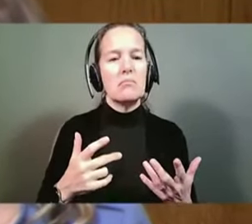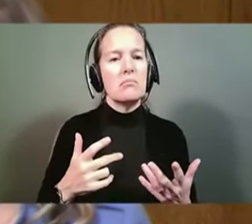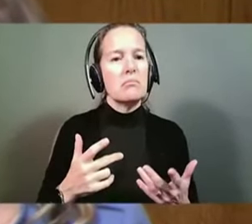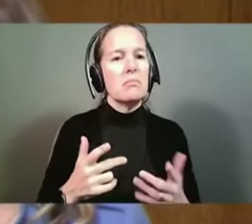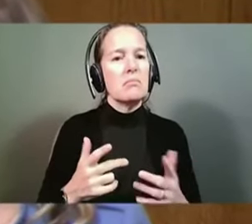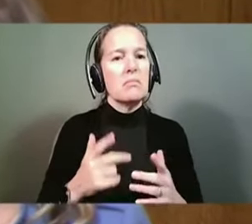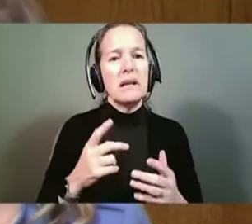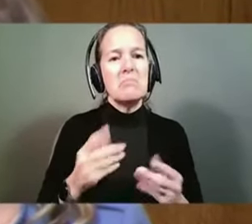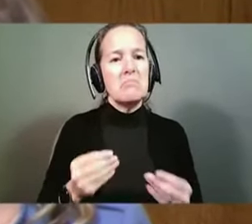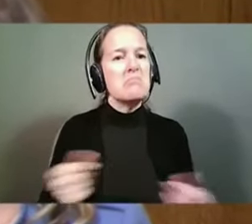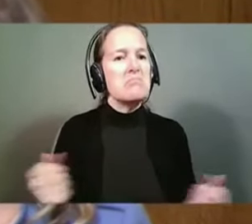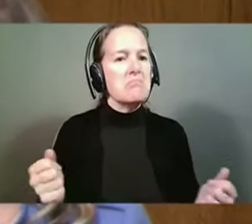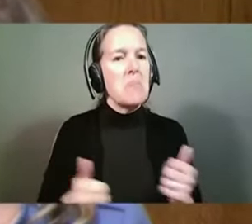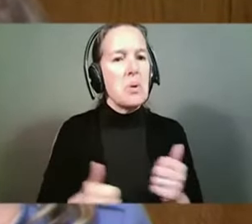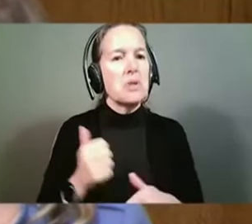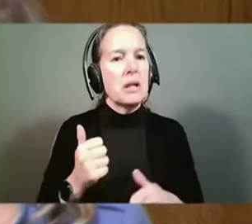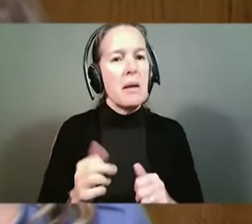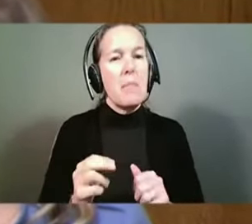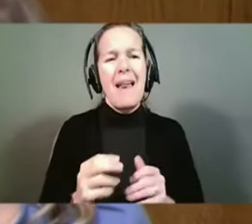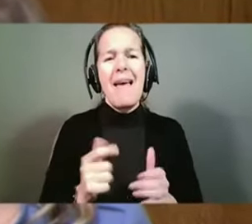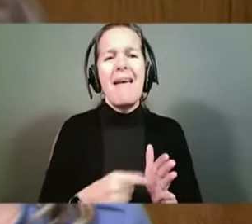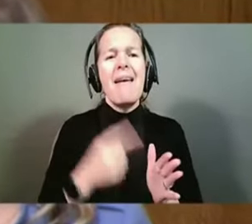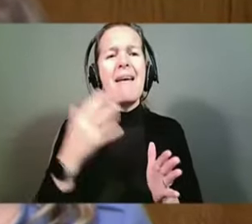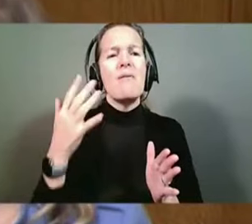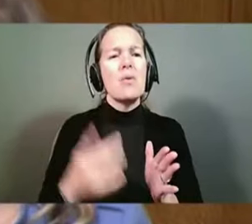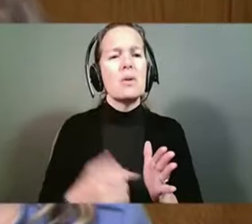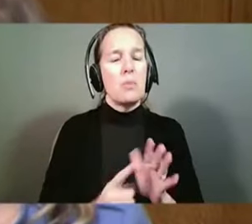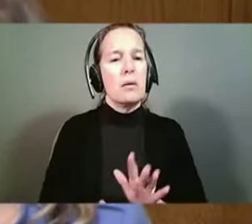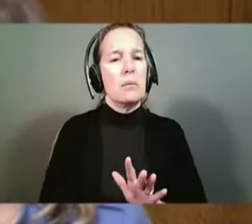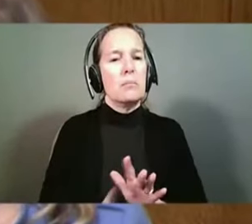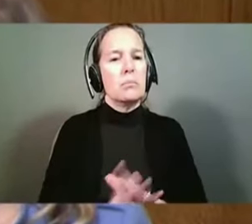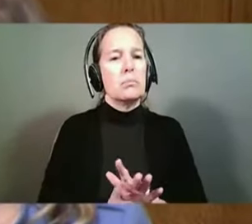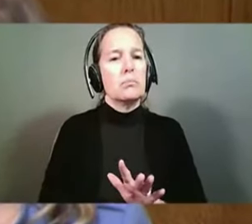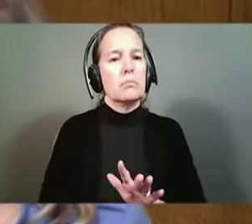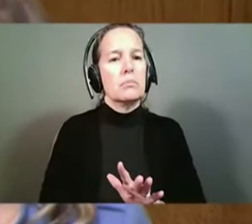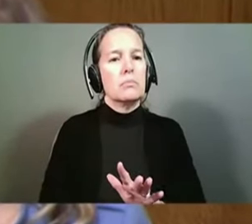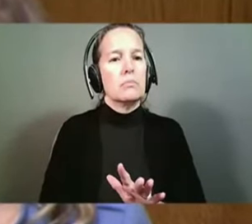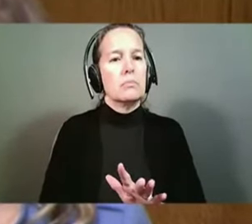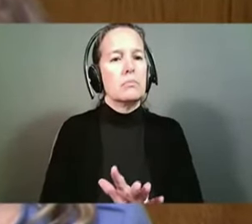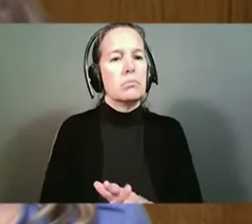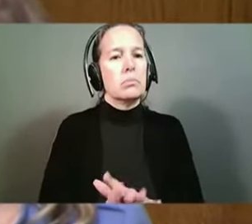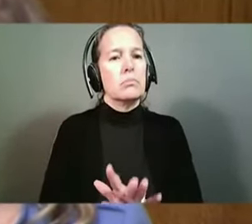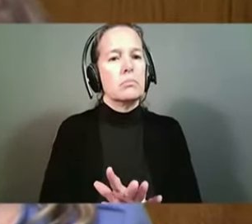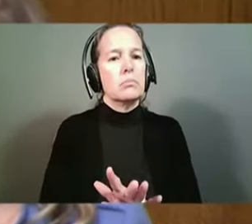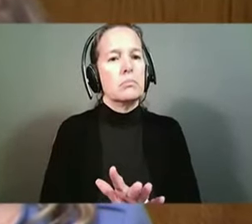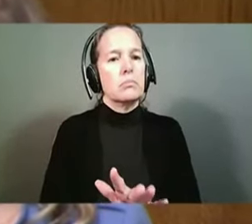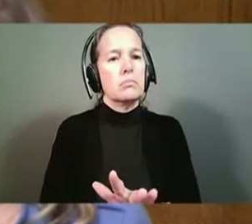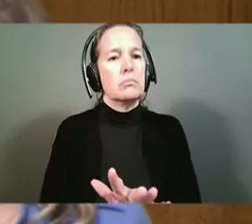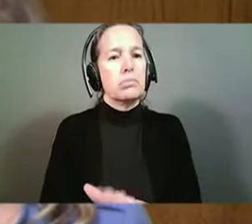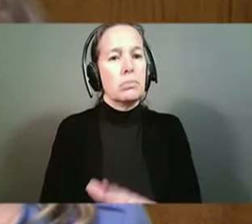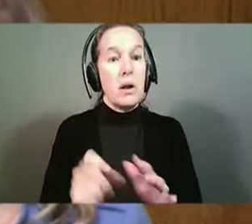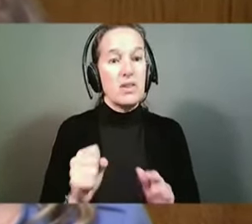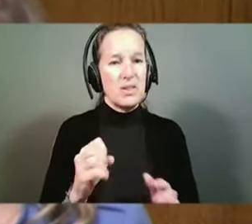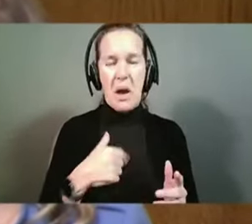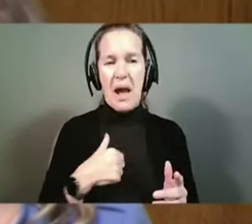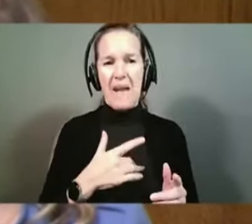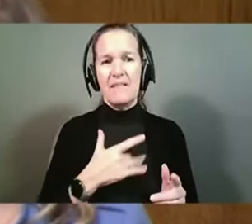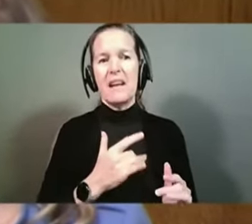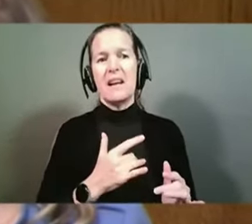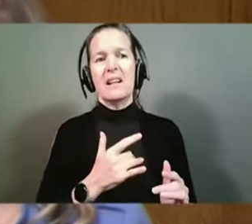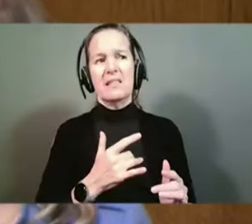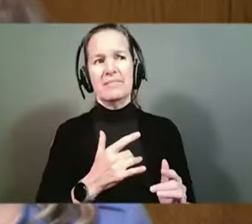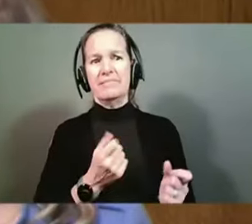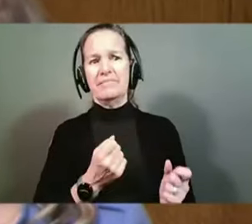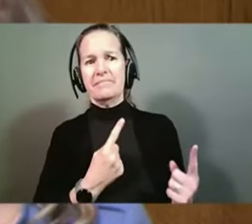reminder, and that reminder tells me of that which you who have these symptoms more severely, just how you might experience